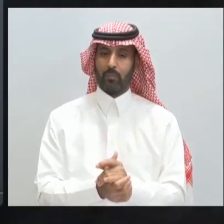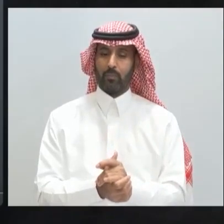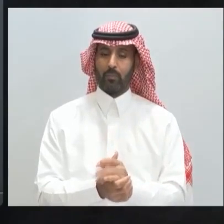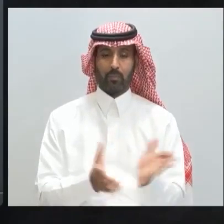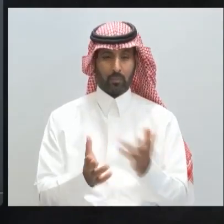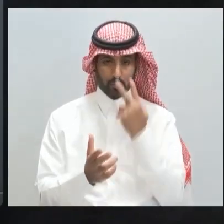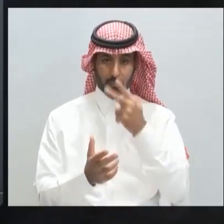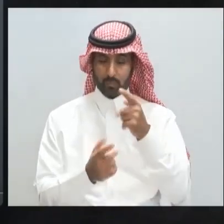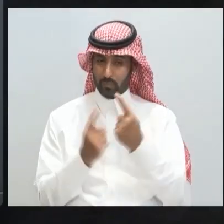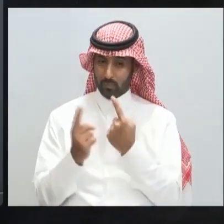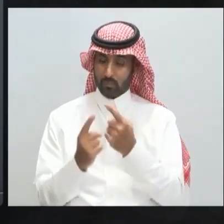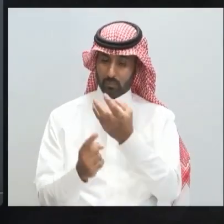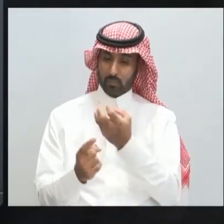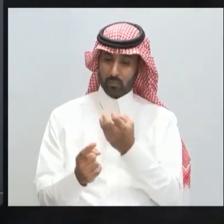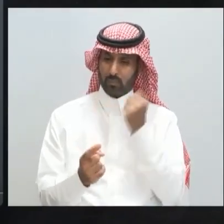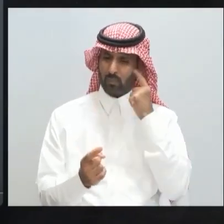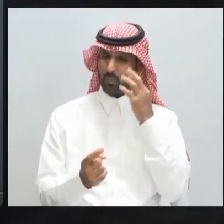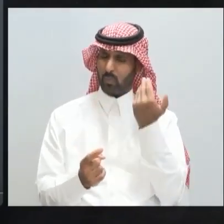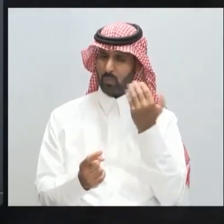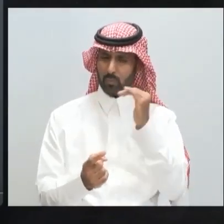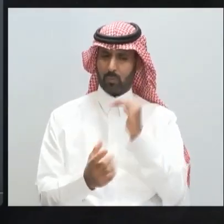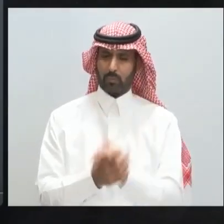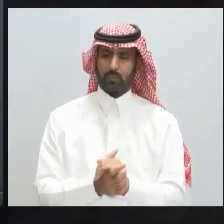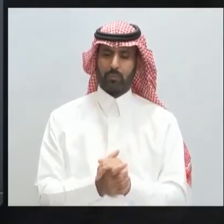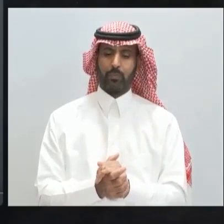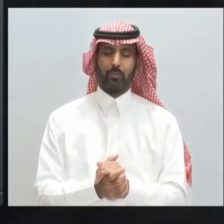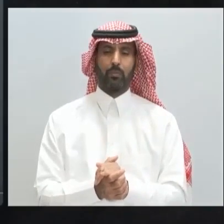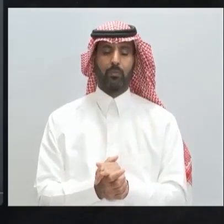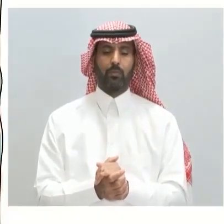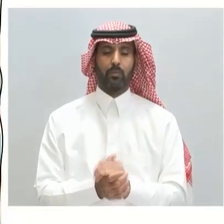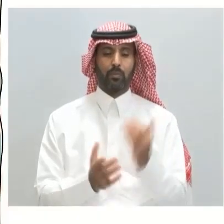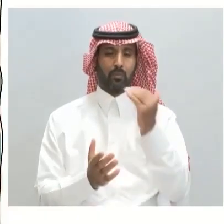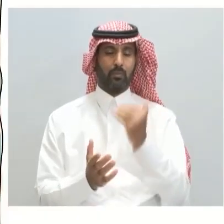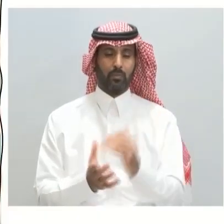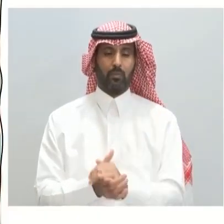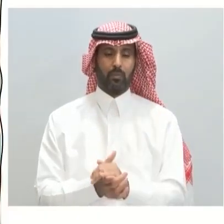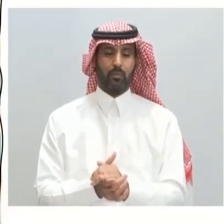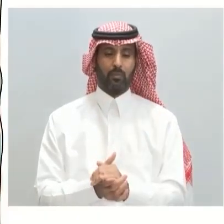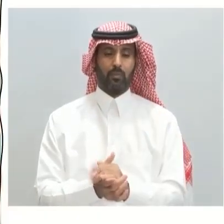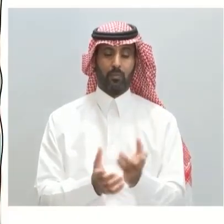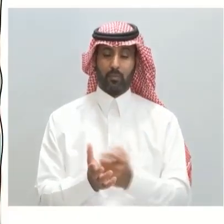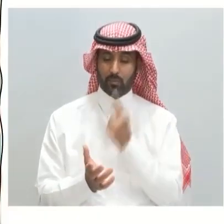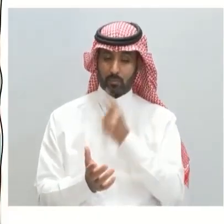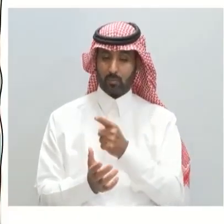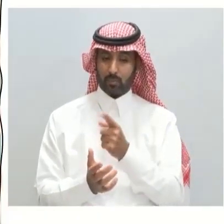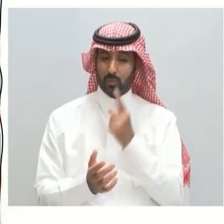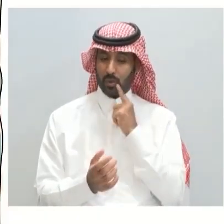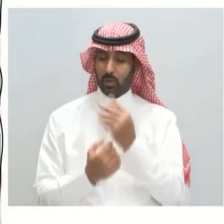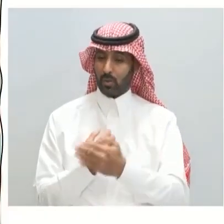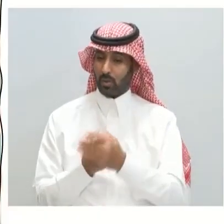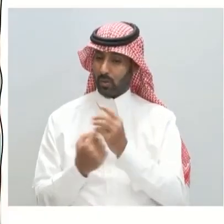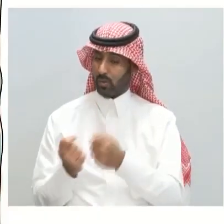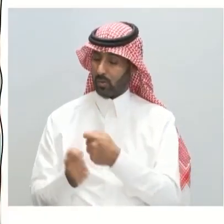So look up the conversation and try to come up with the answer. Let's see the correct answer here. To have good